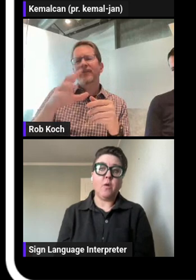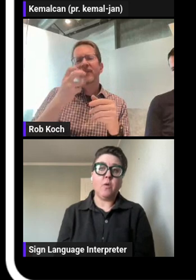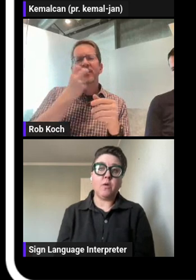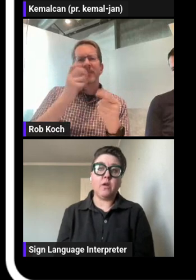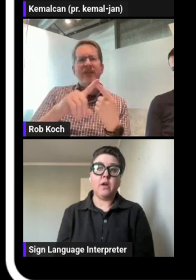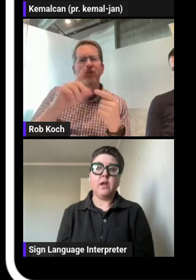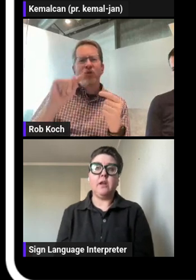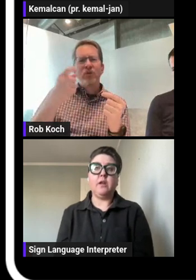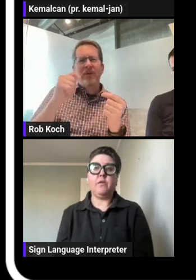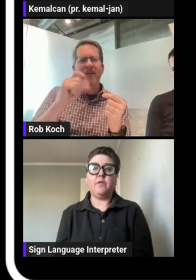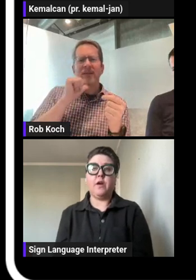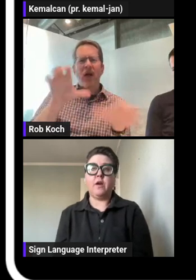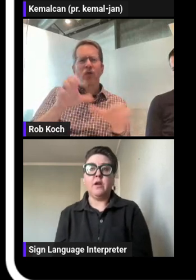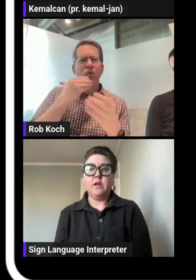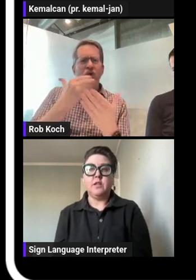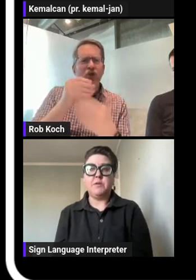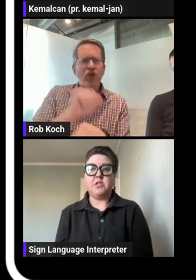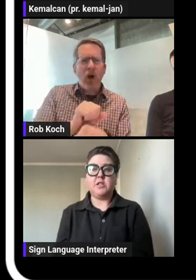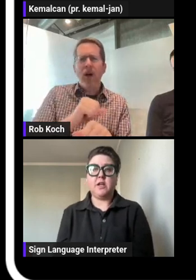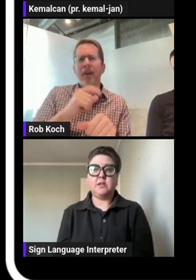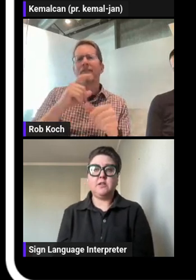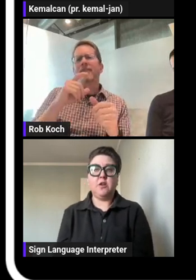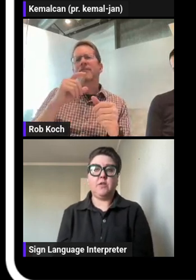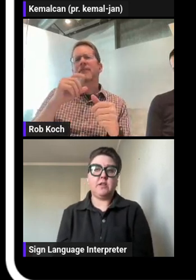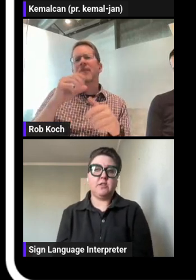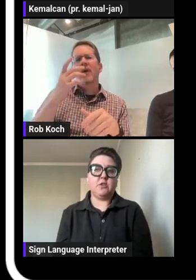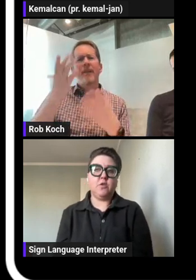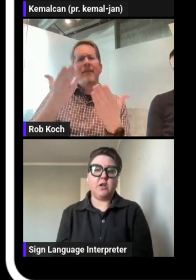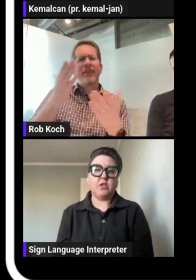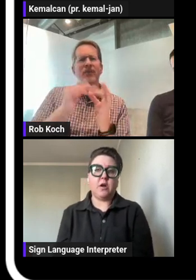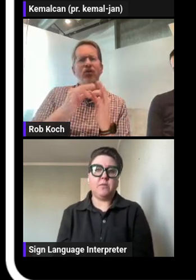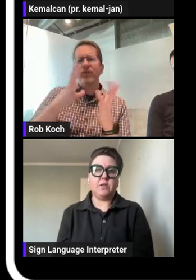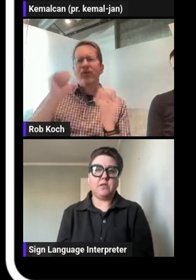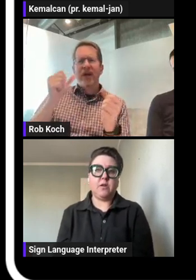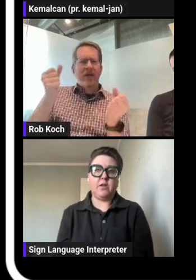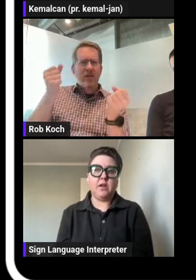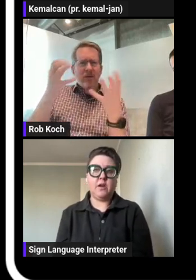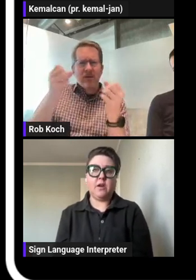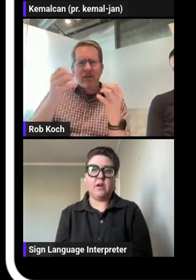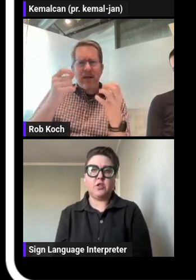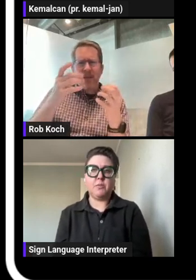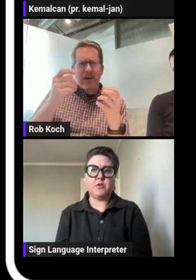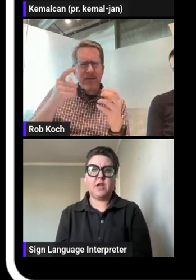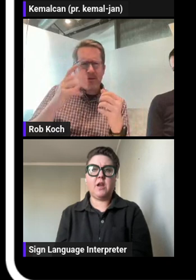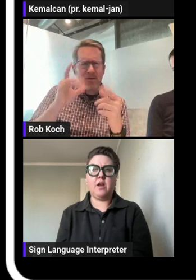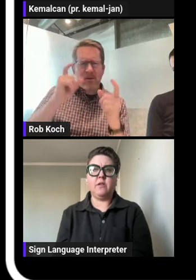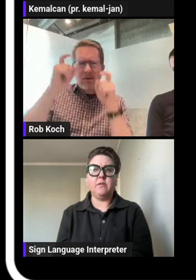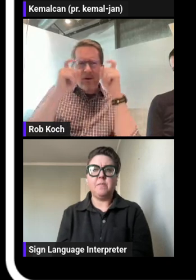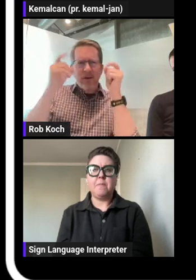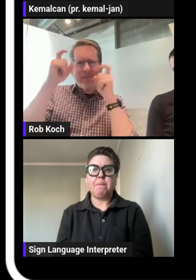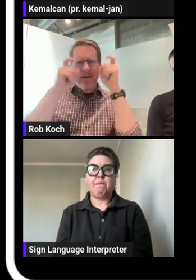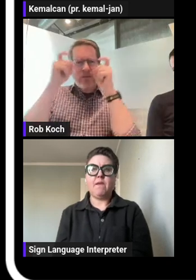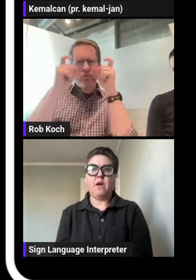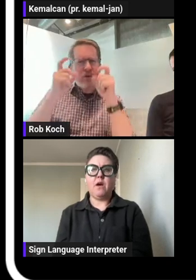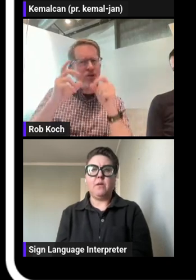accent, or if the speech to text, that doesn't do a great job necessarily. Interpreters